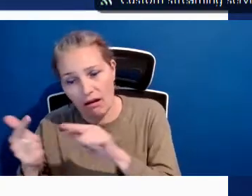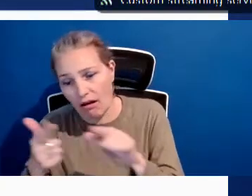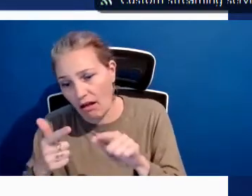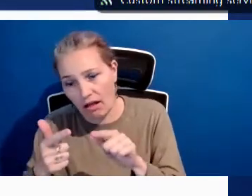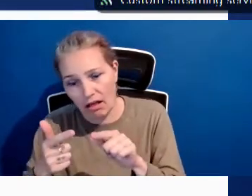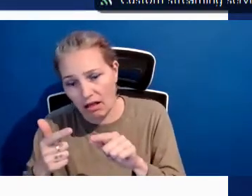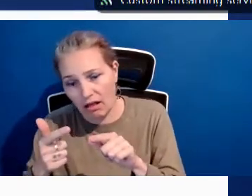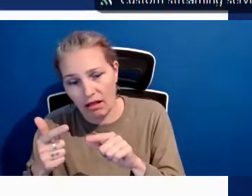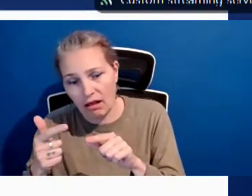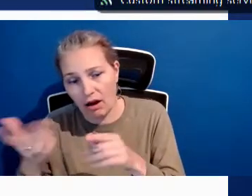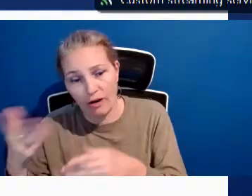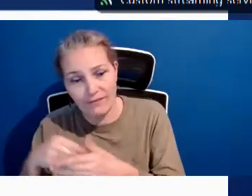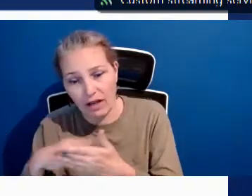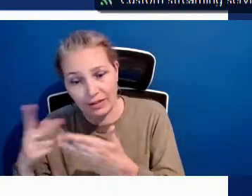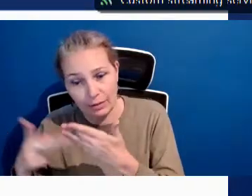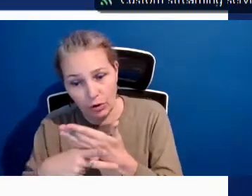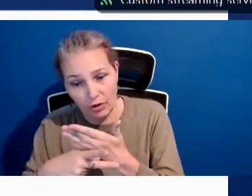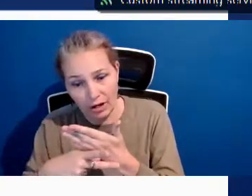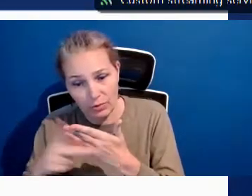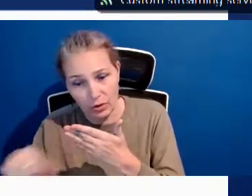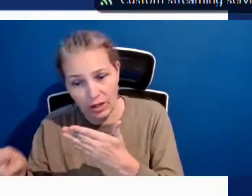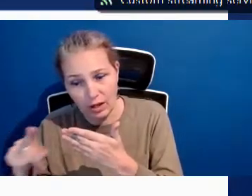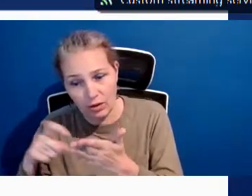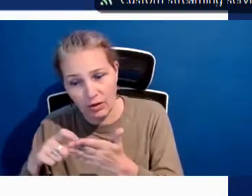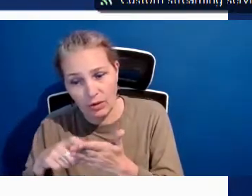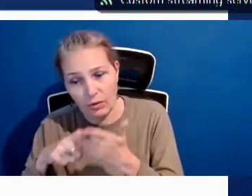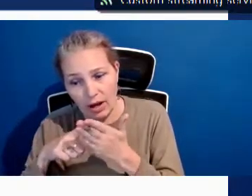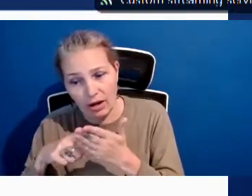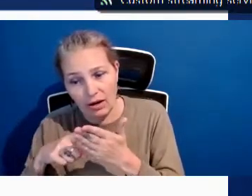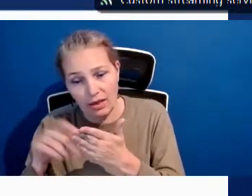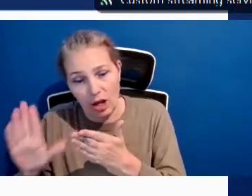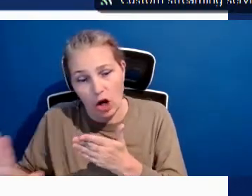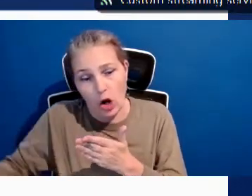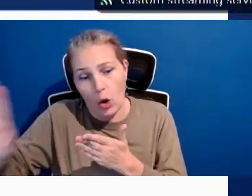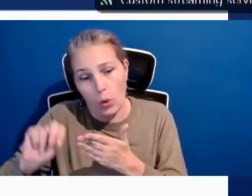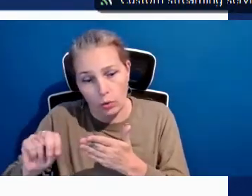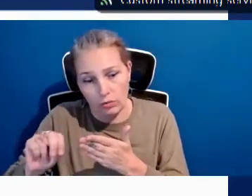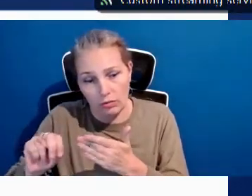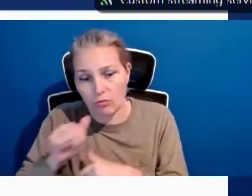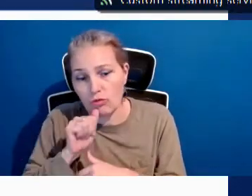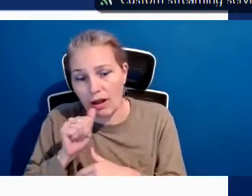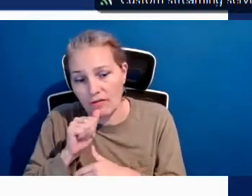debris removal if they're not already in the program. Thanks.